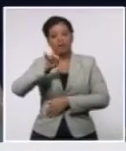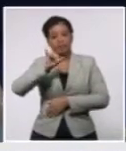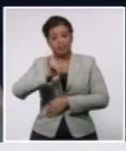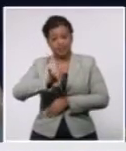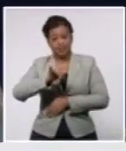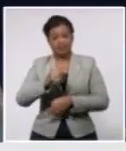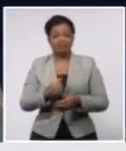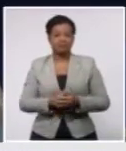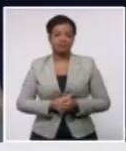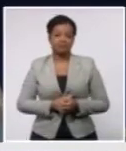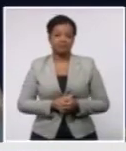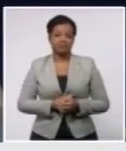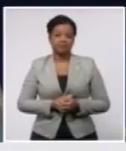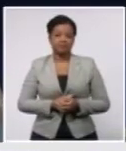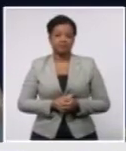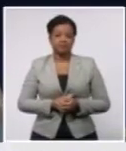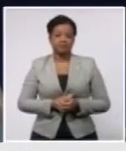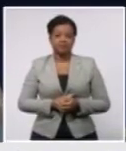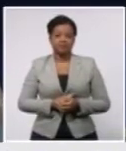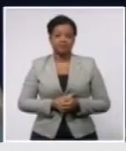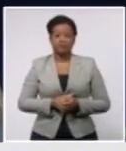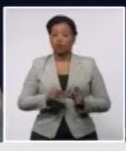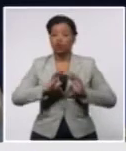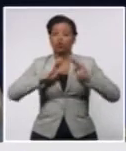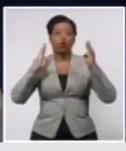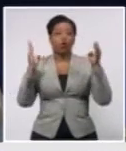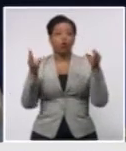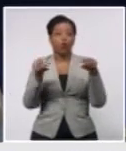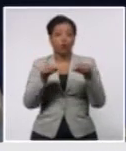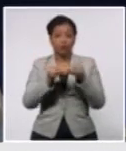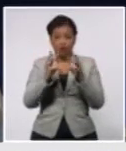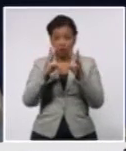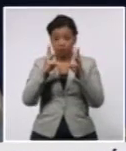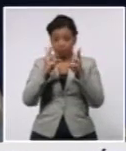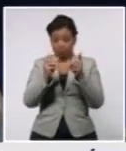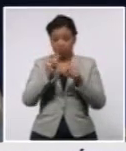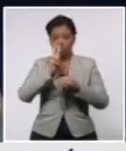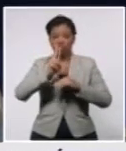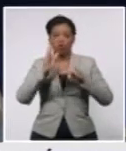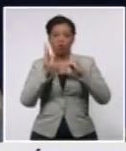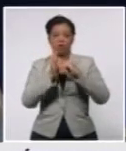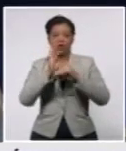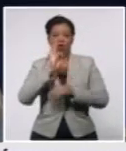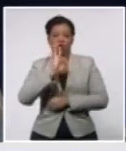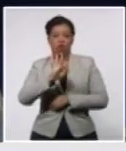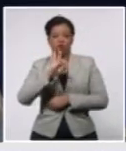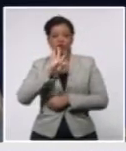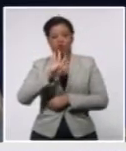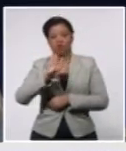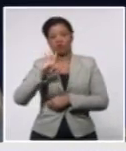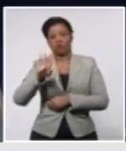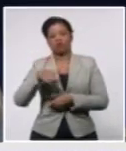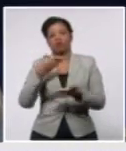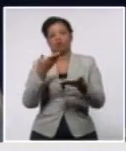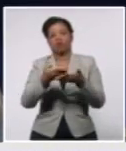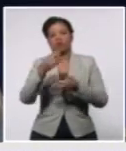60, Santiago de Cuba 126, for a total of